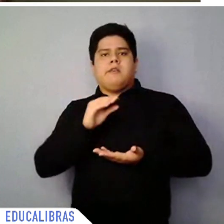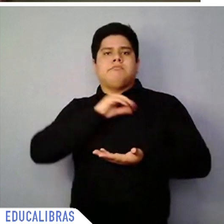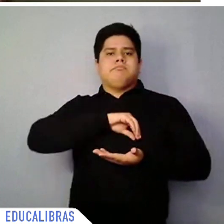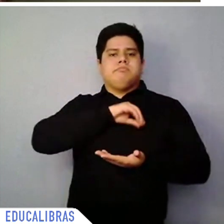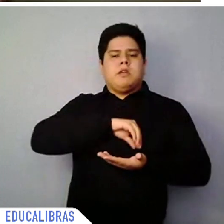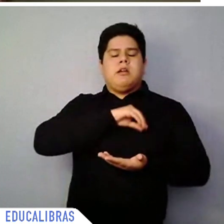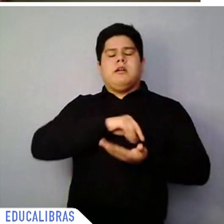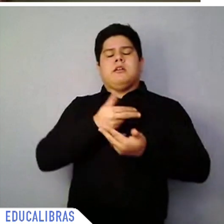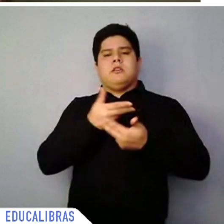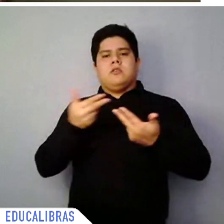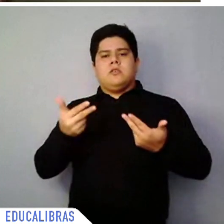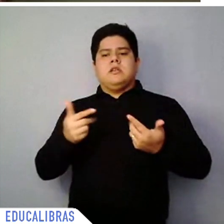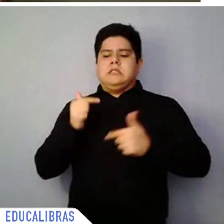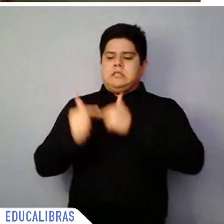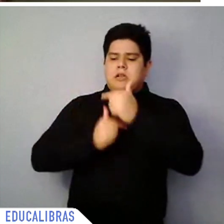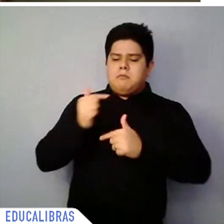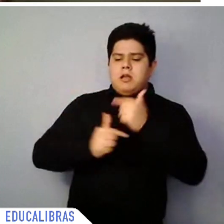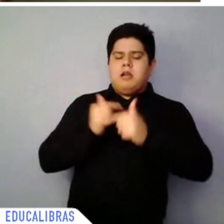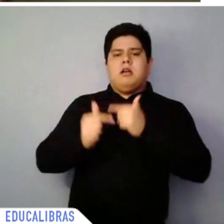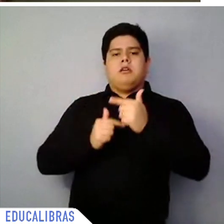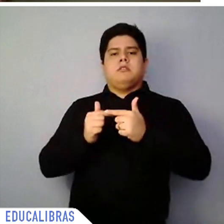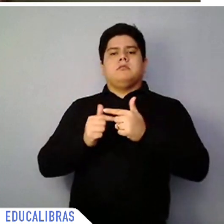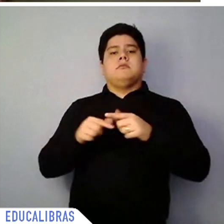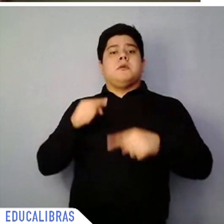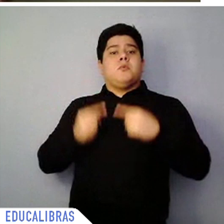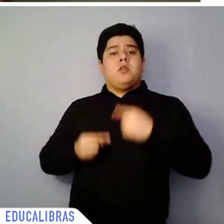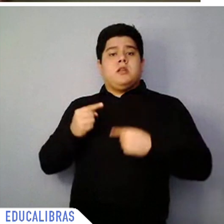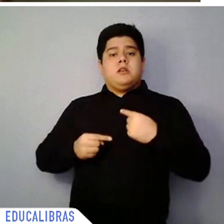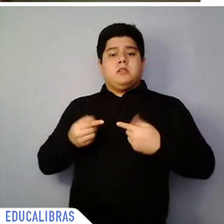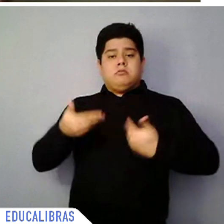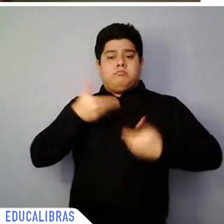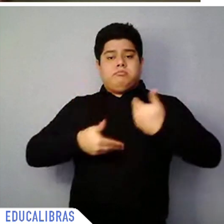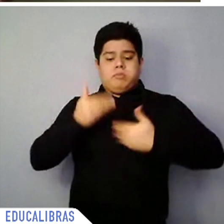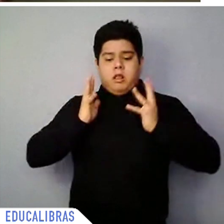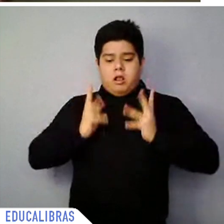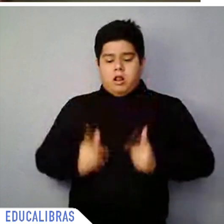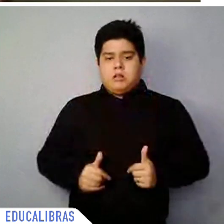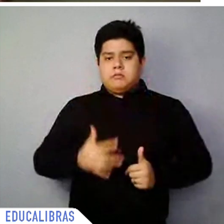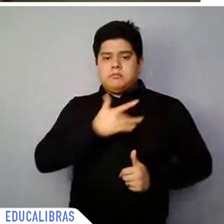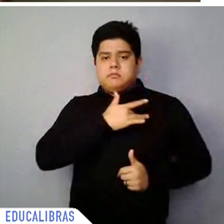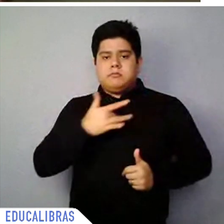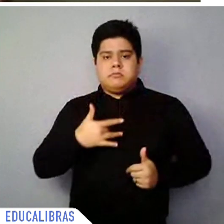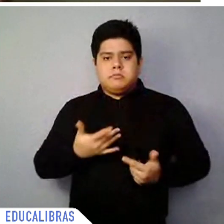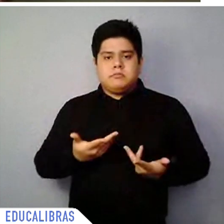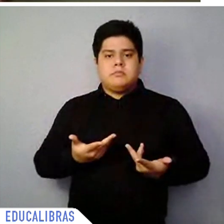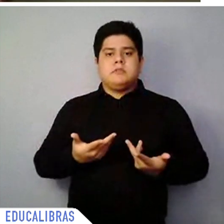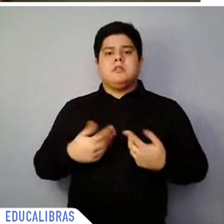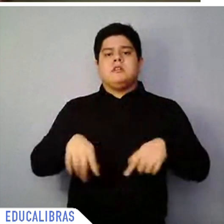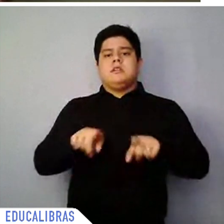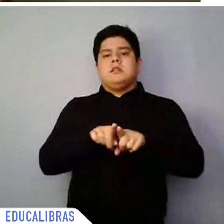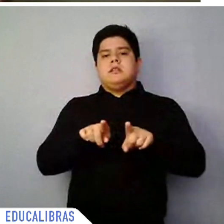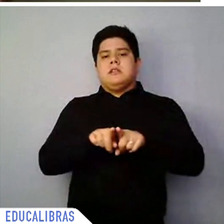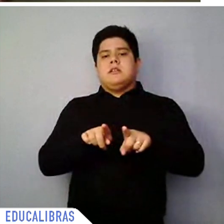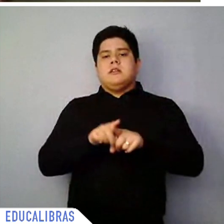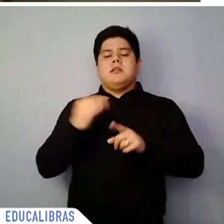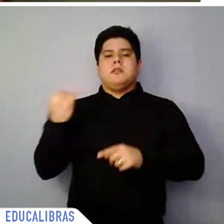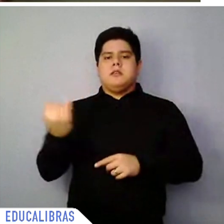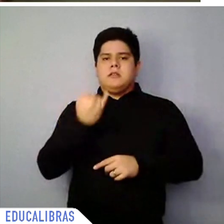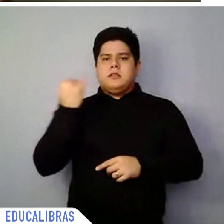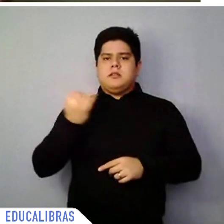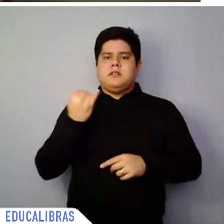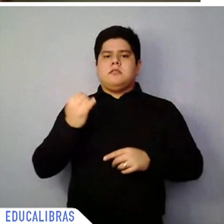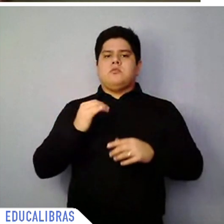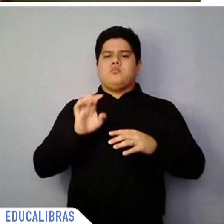only policy that needs to be taken care of. We need to work on employment, hygiene, and it's just so important that we